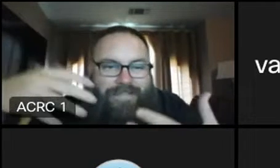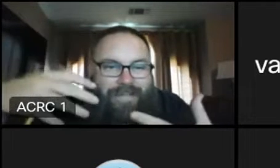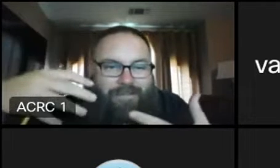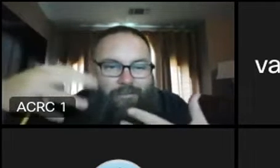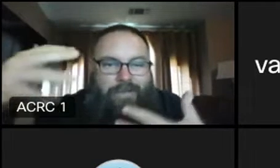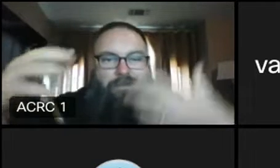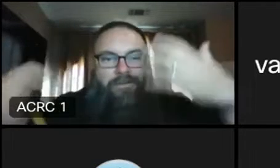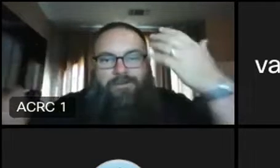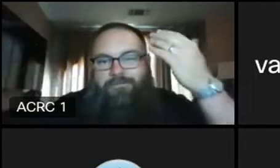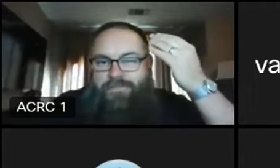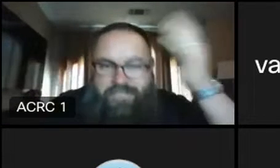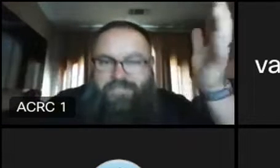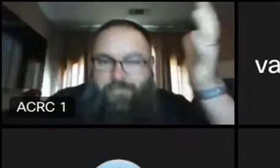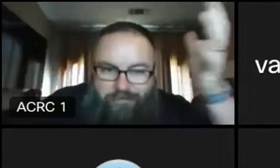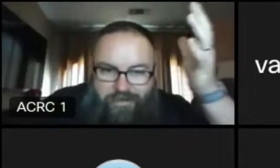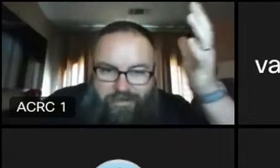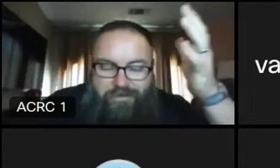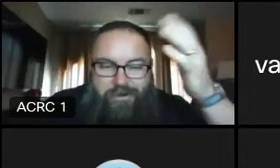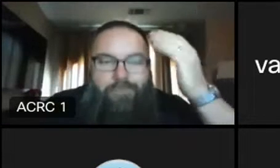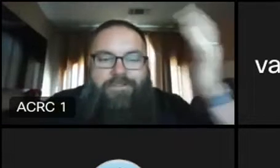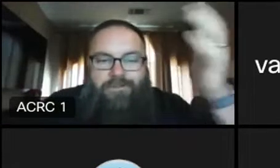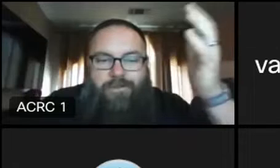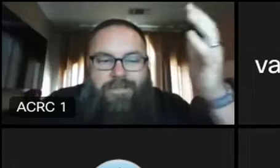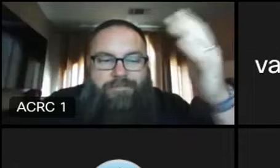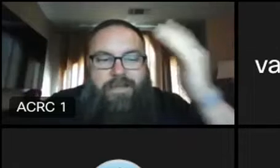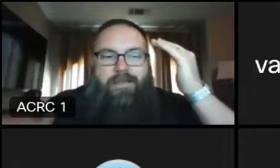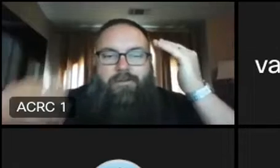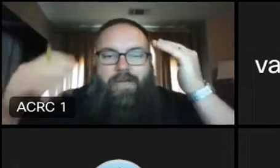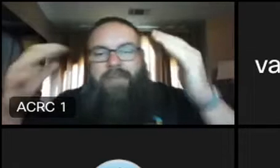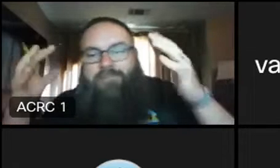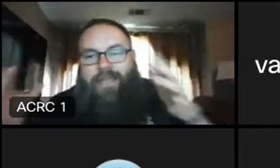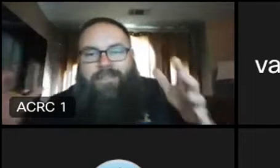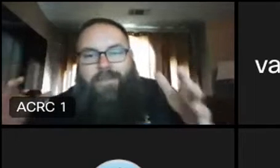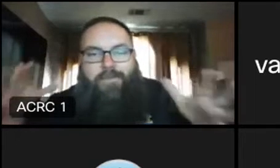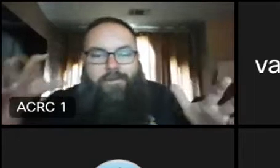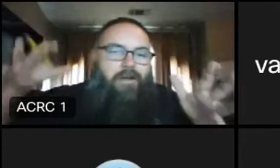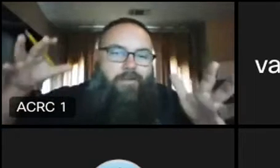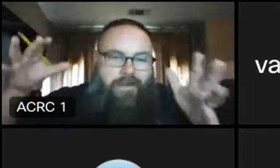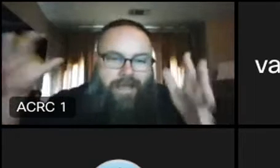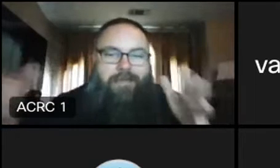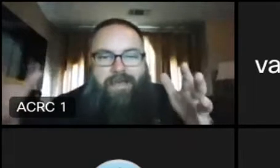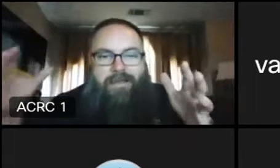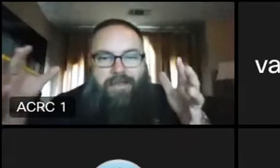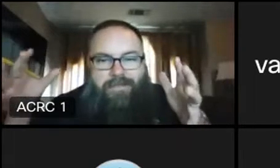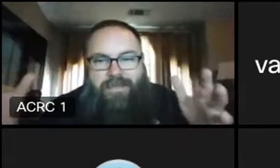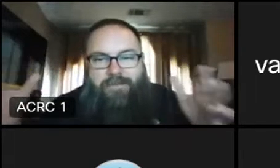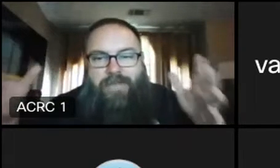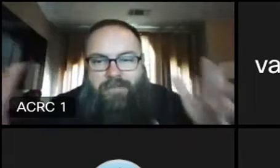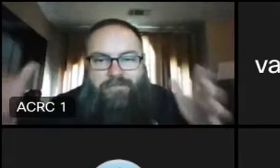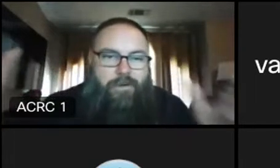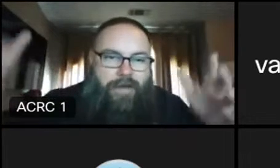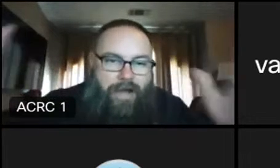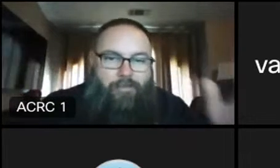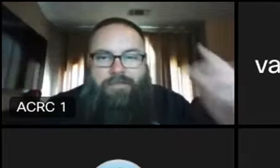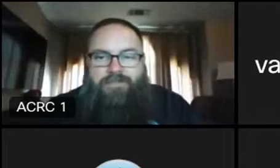know exactly what position we're going to be in COVID surge wise, but we have to plan that we are not going to have that, and that instead we